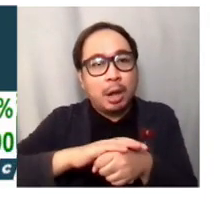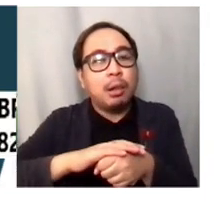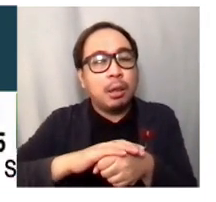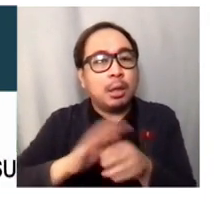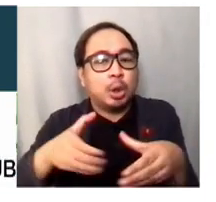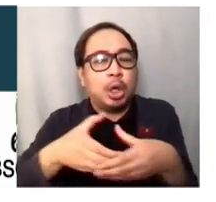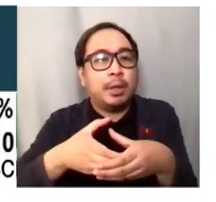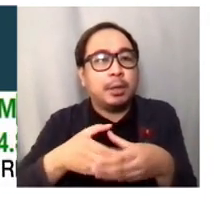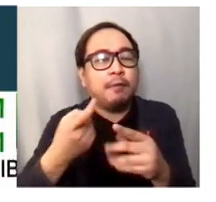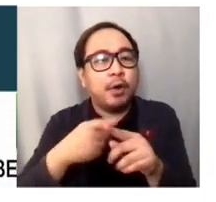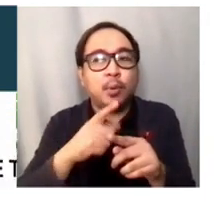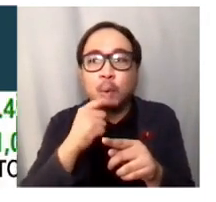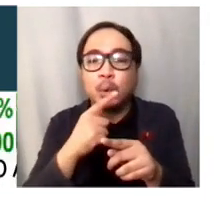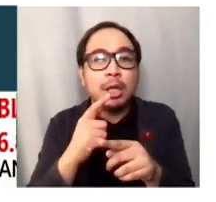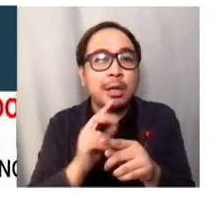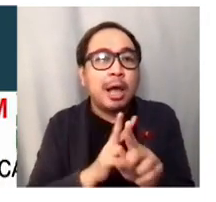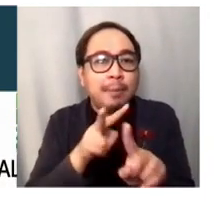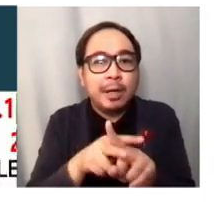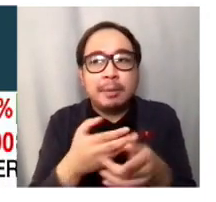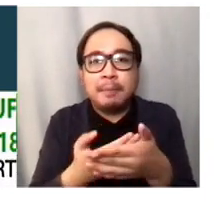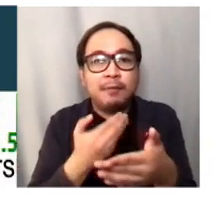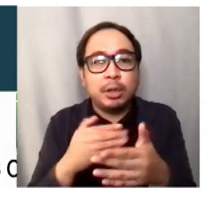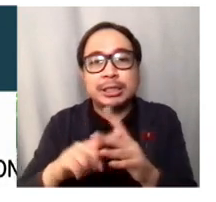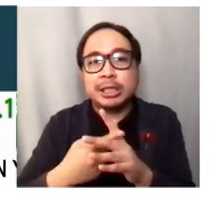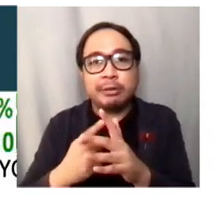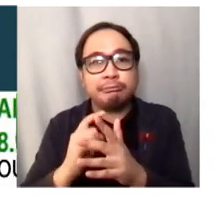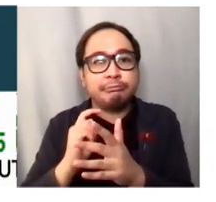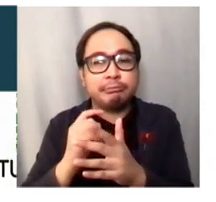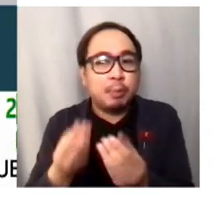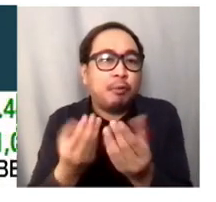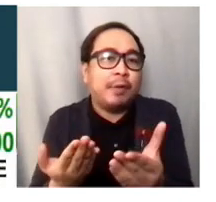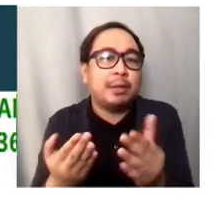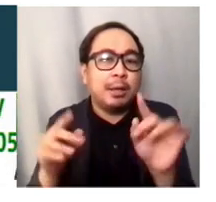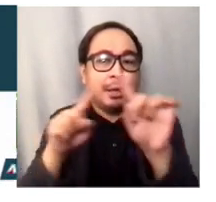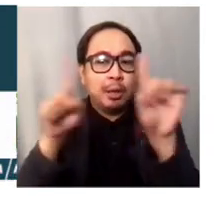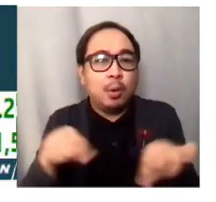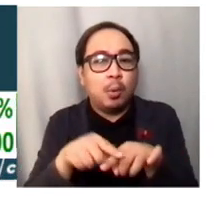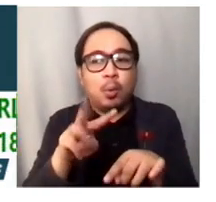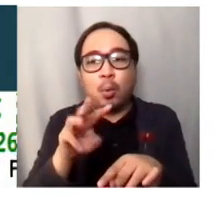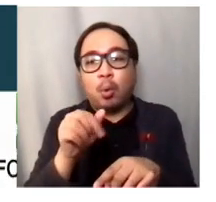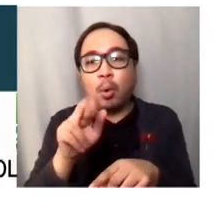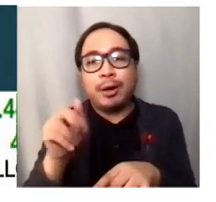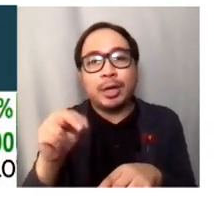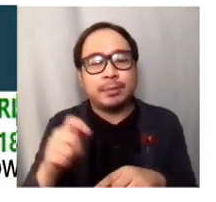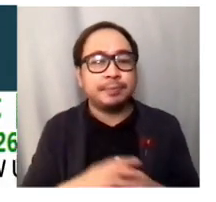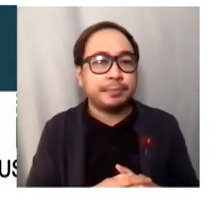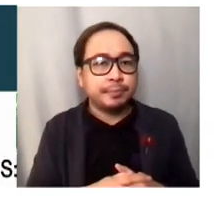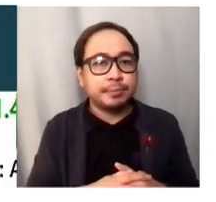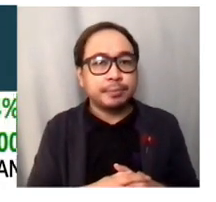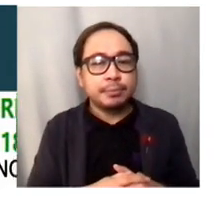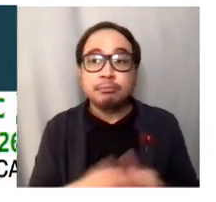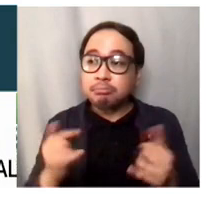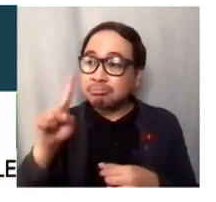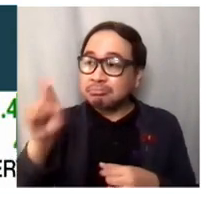from the applicants before they issue the warrants. As a final question, Attorney Cayosa, do you think that the